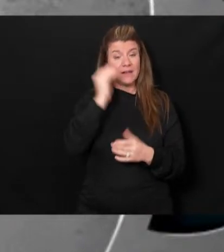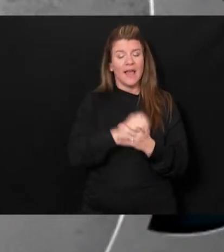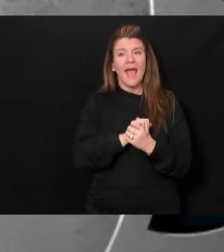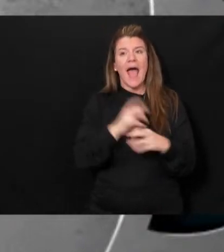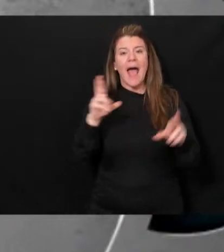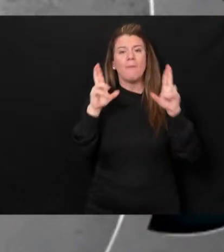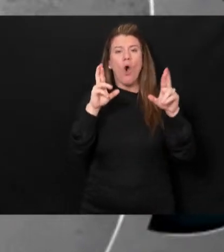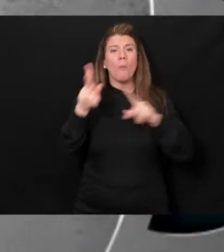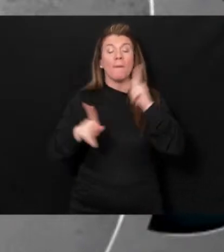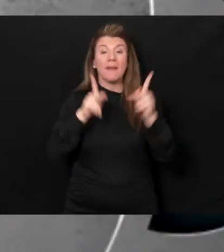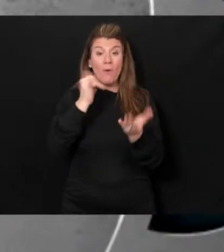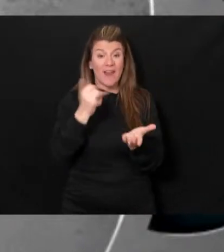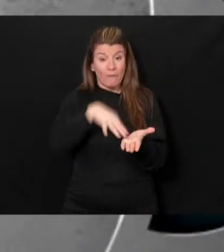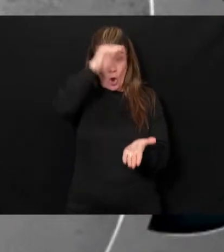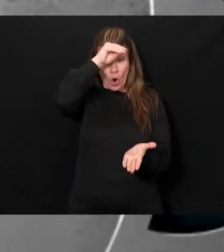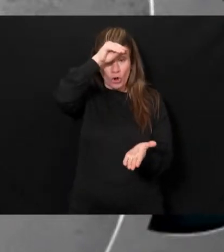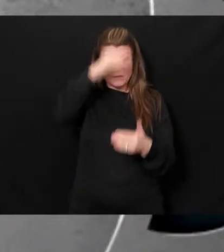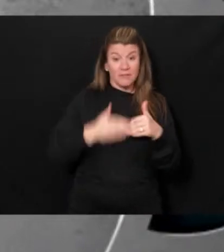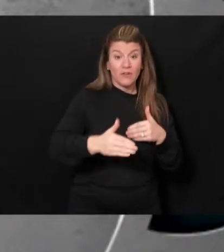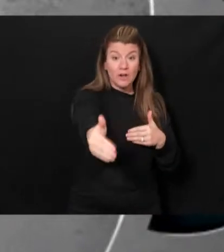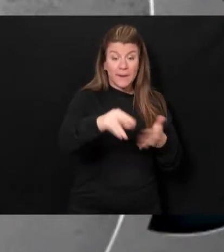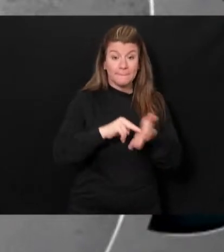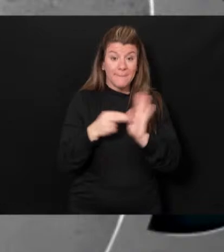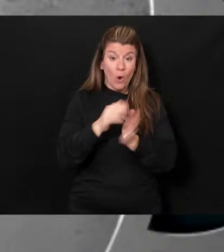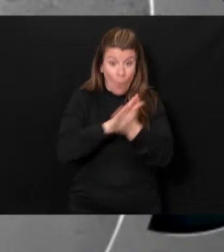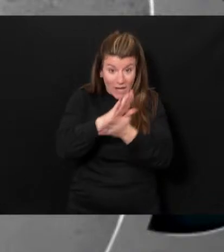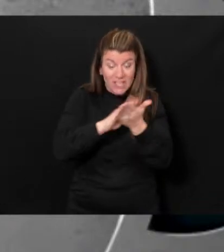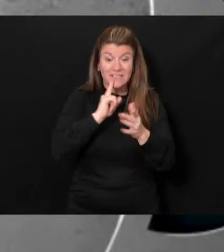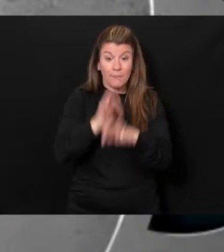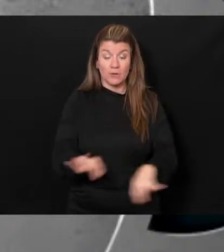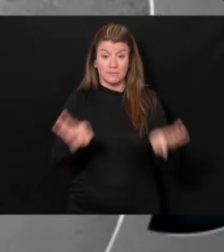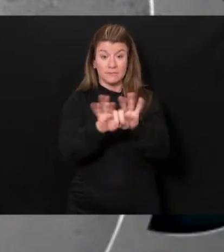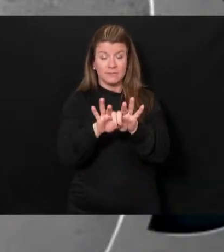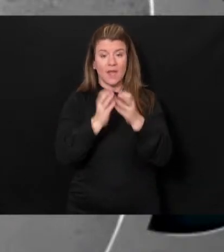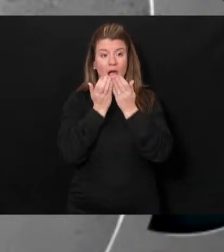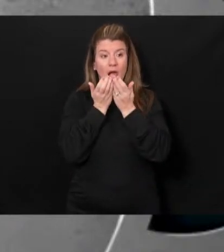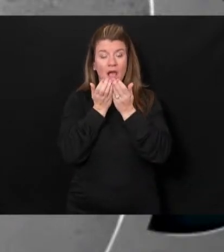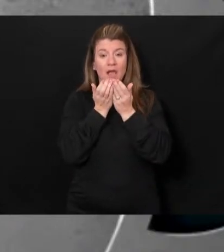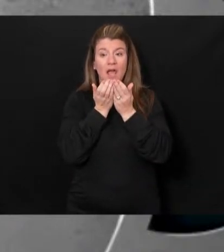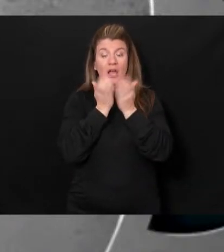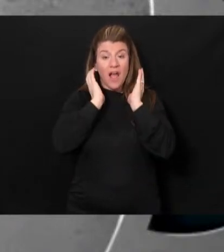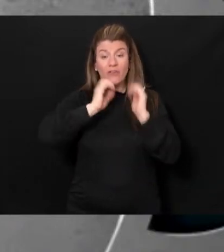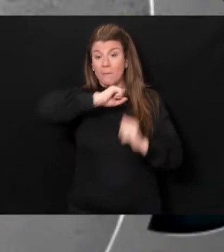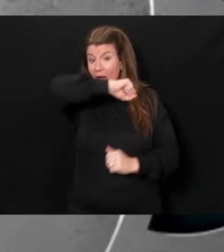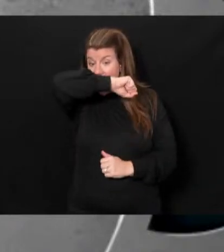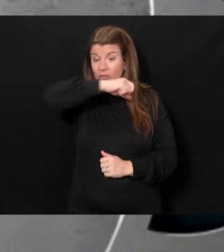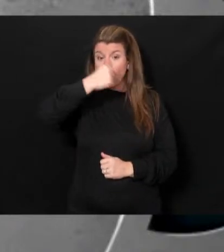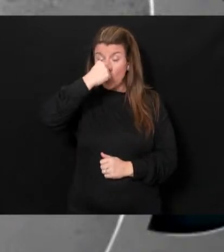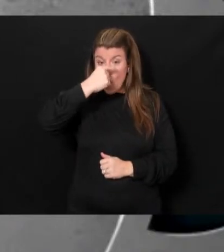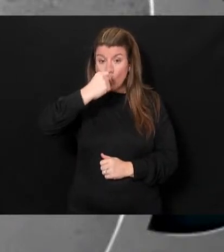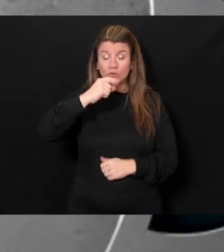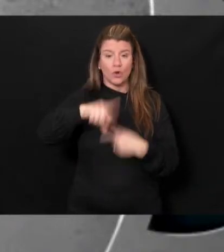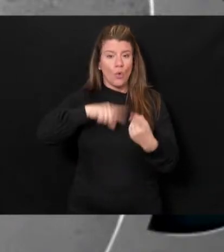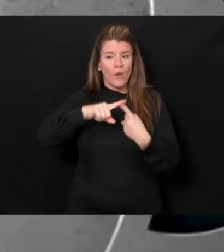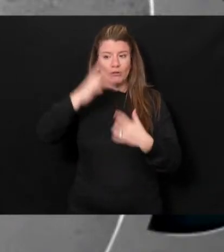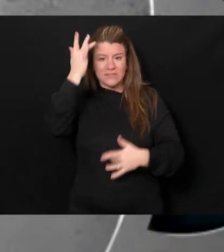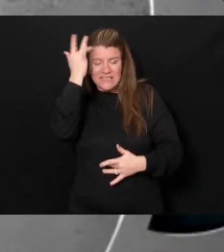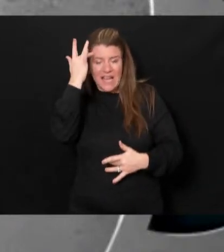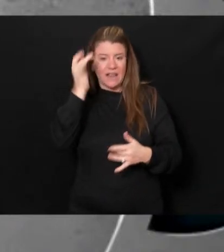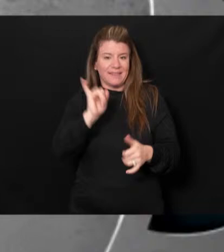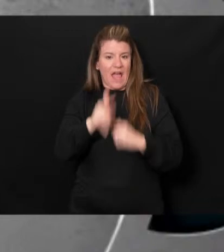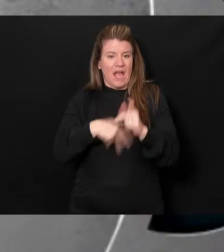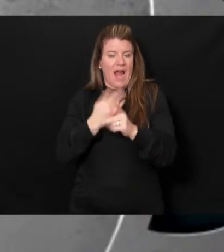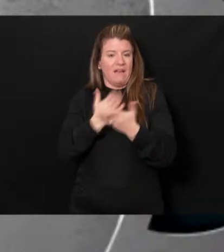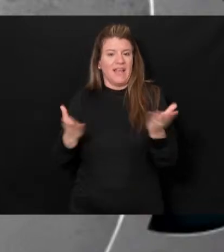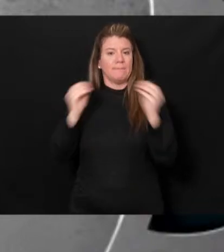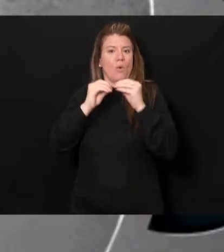people just have learned from this that washing hands is important, and covering your your nose and your mouth when you're sick and things like that.